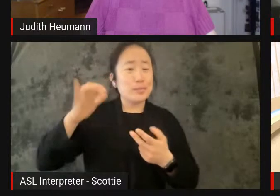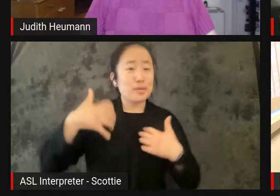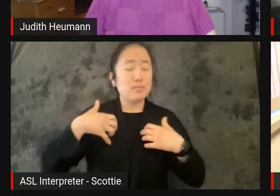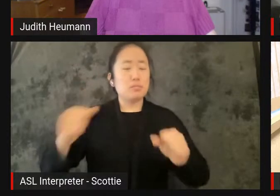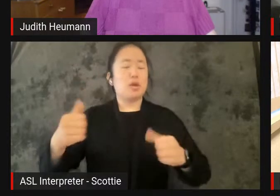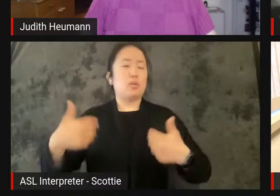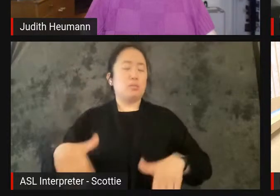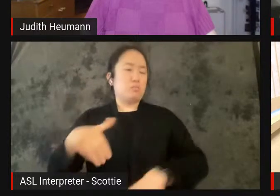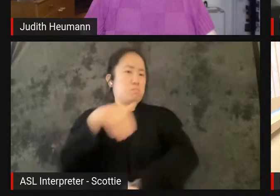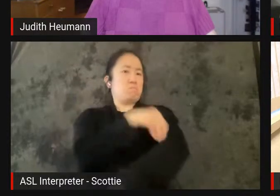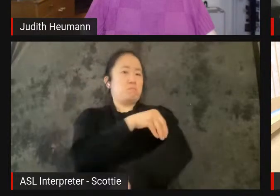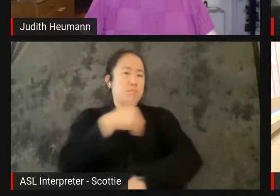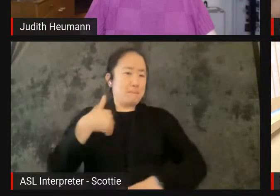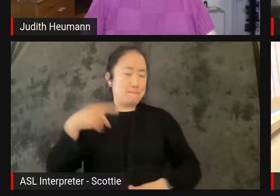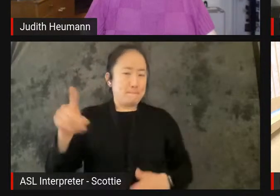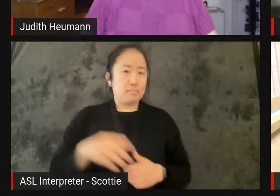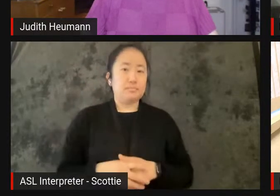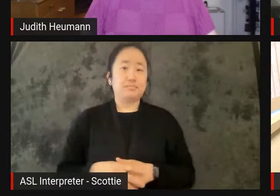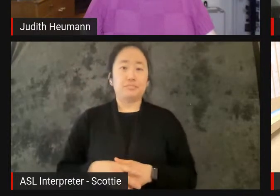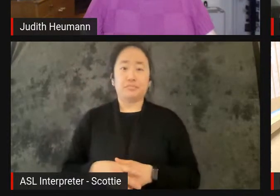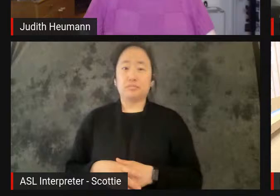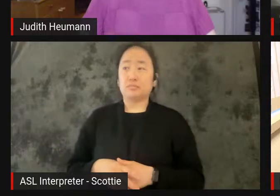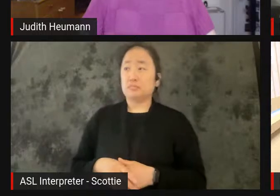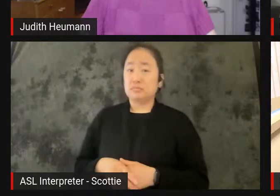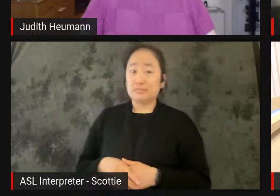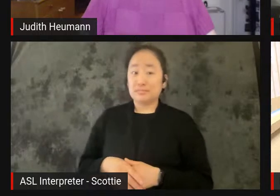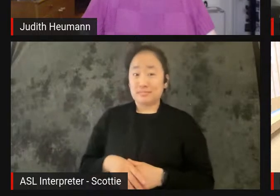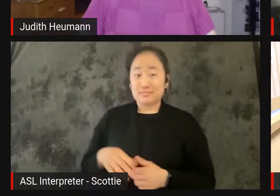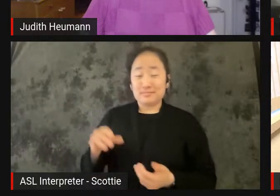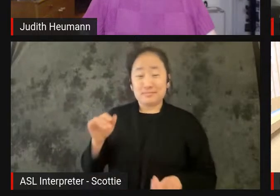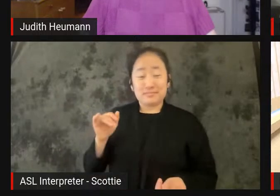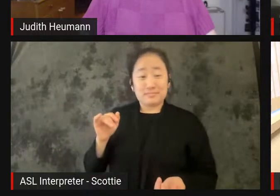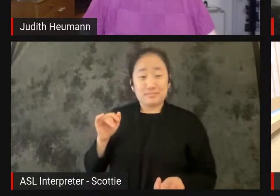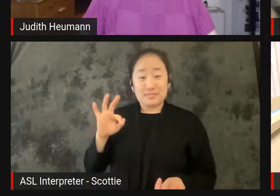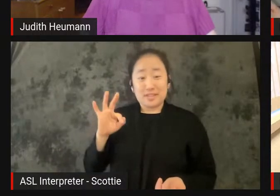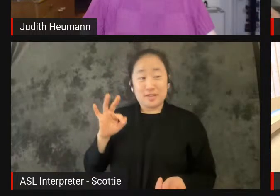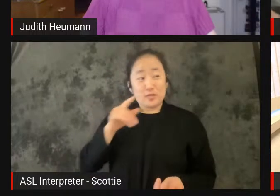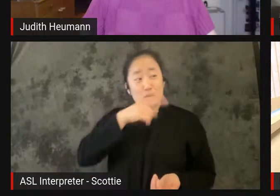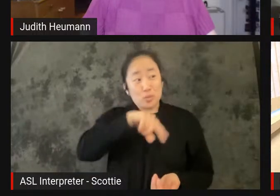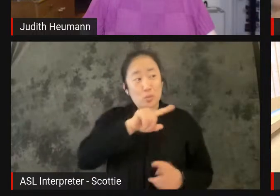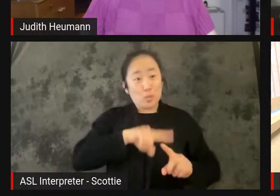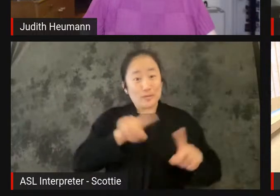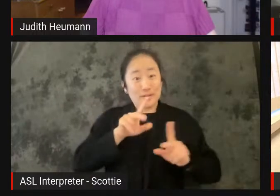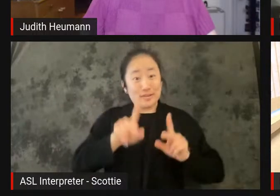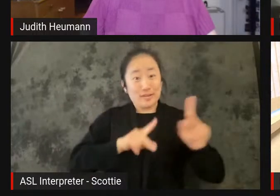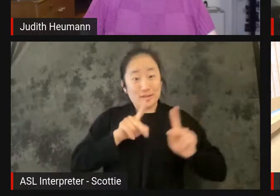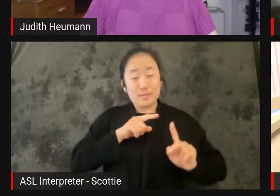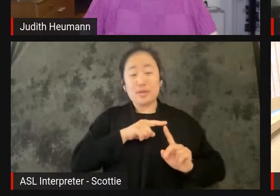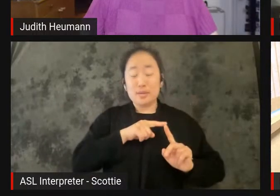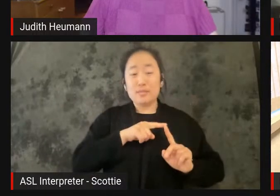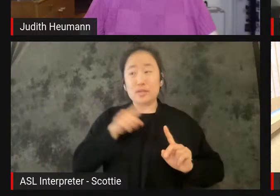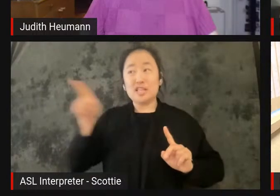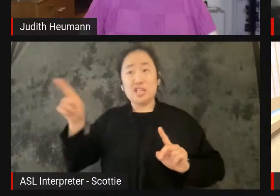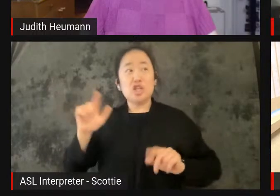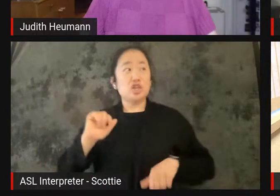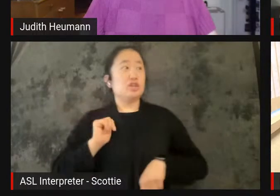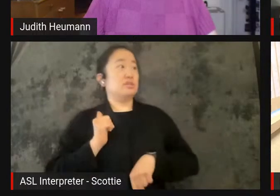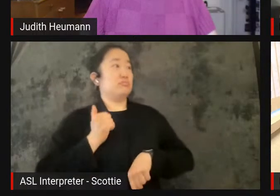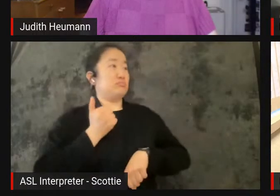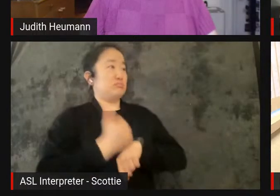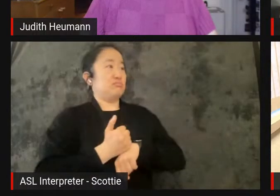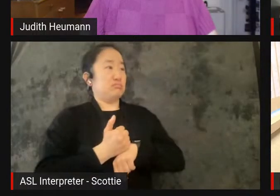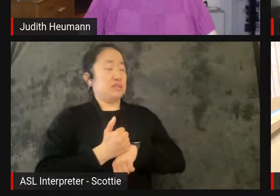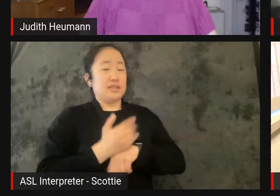he could have set them on a very different journey if they had been different people, but they actually chose not to listen to